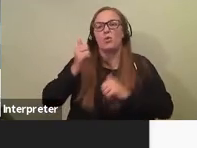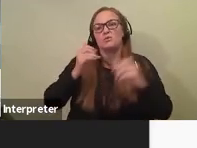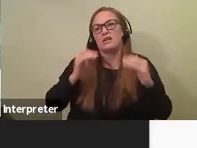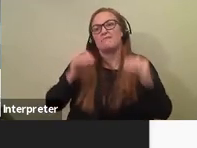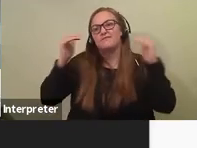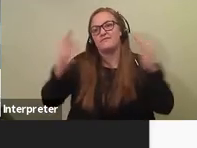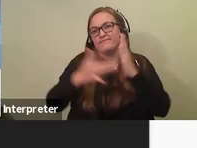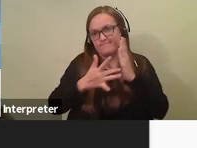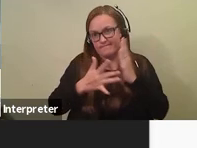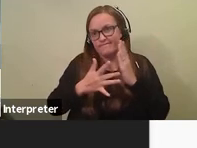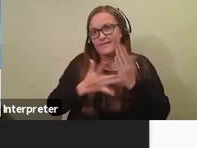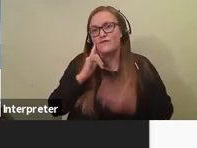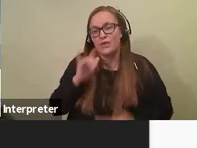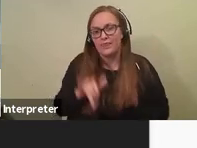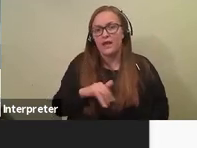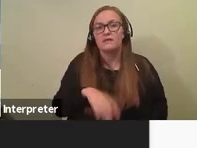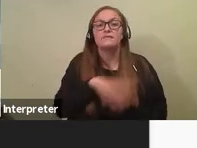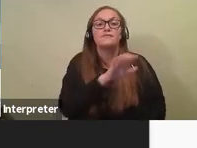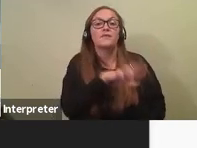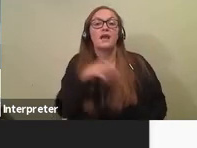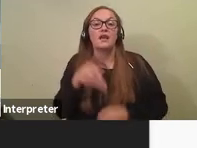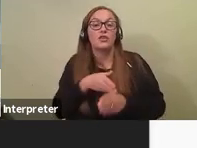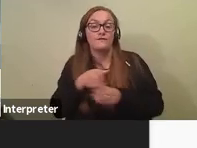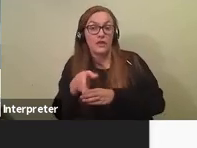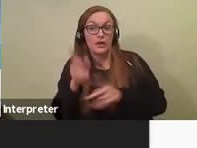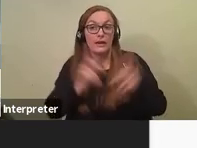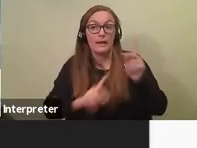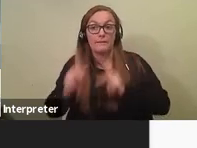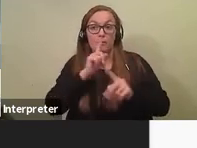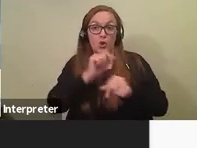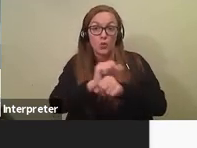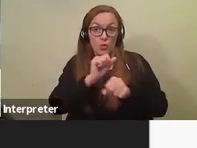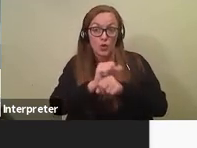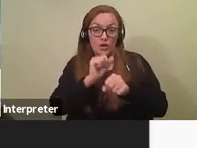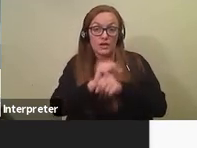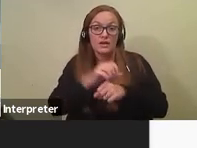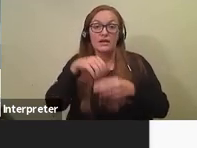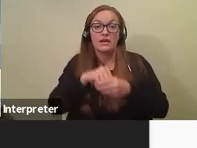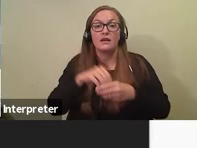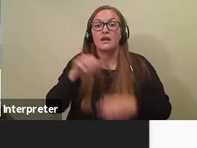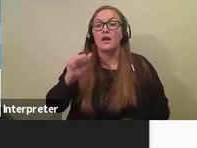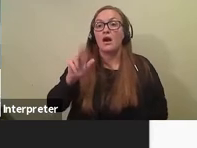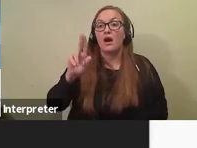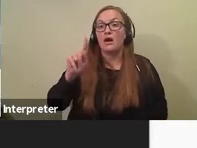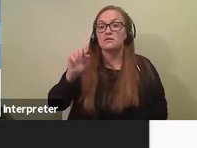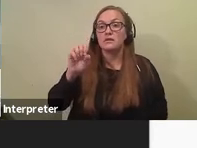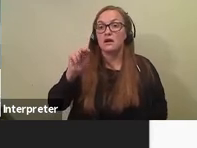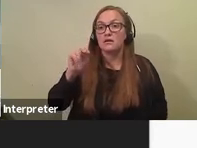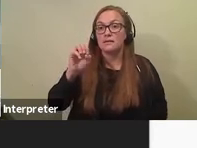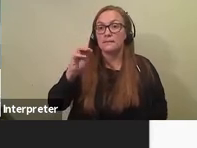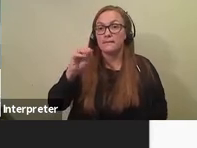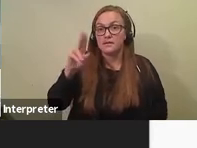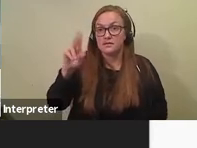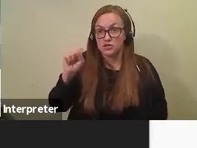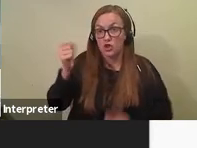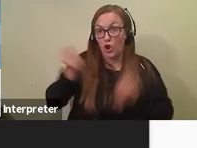that. And another field that people are working a lot on is the field of autonomous cars. And you can kind of think of an